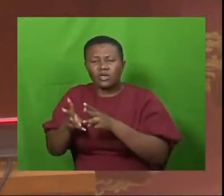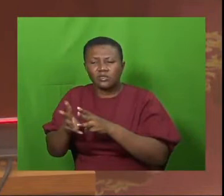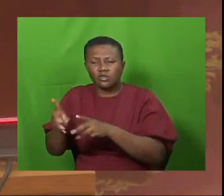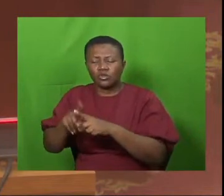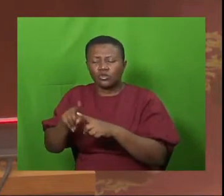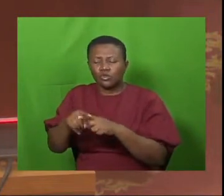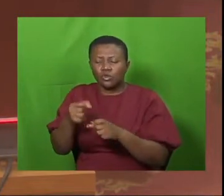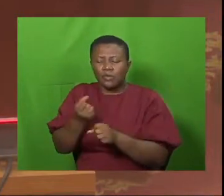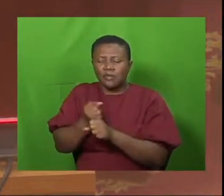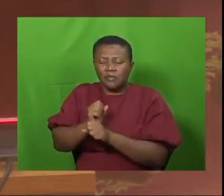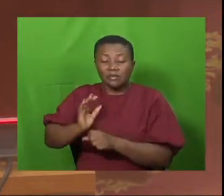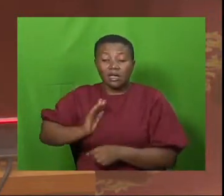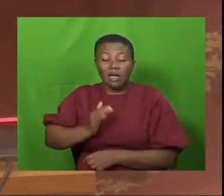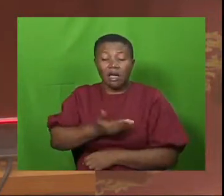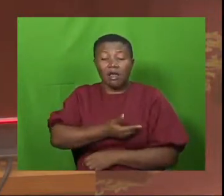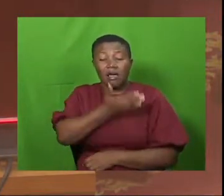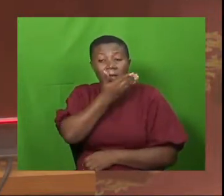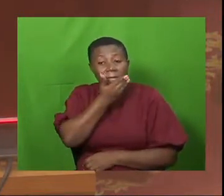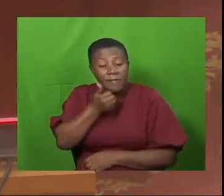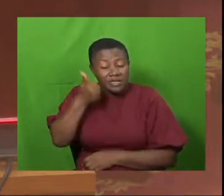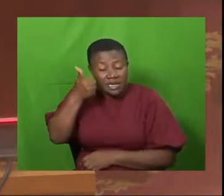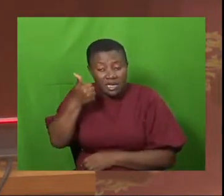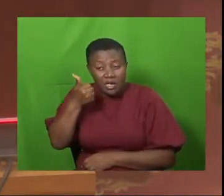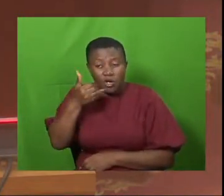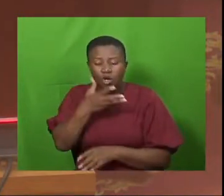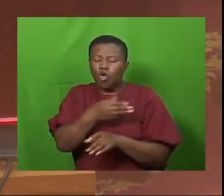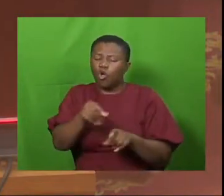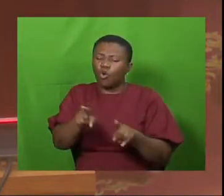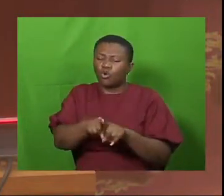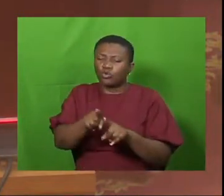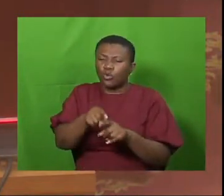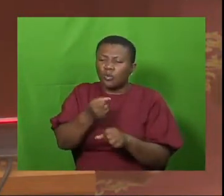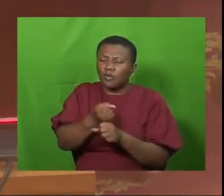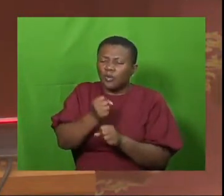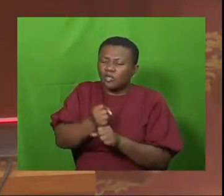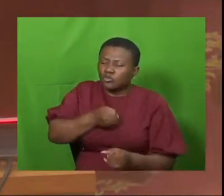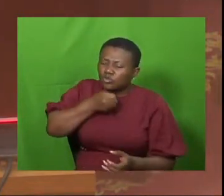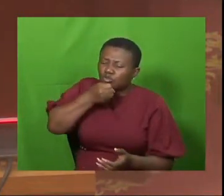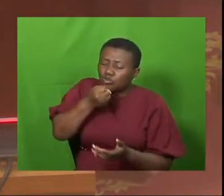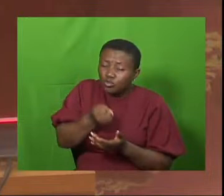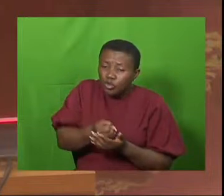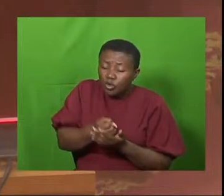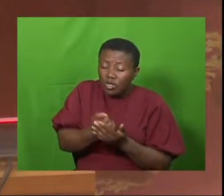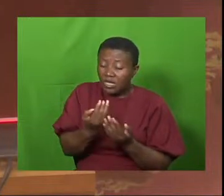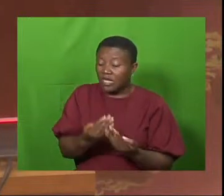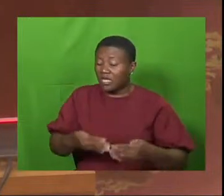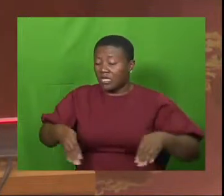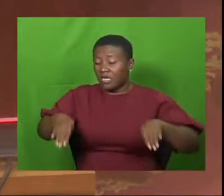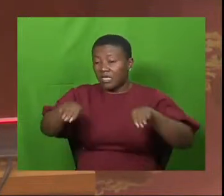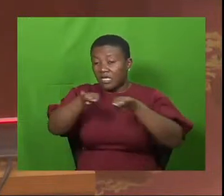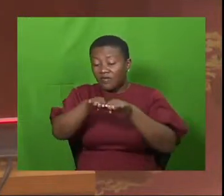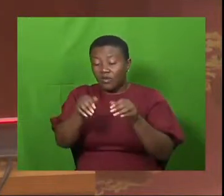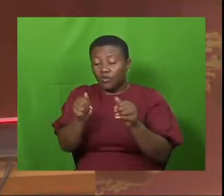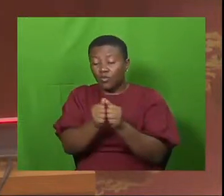ensure that in spite of major economies suffering from power outages in